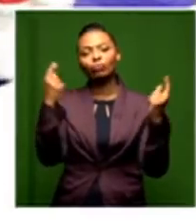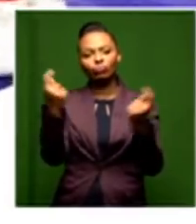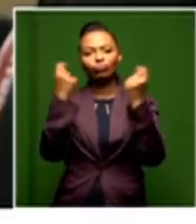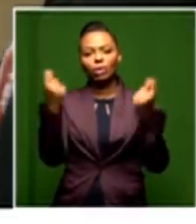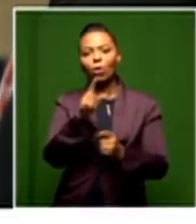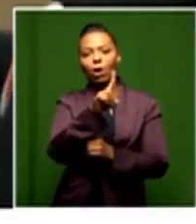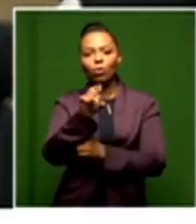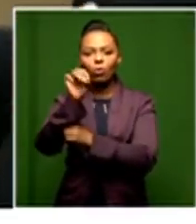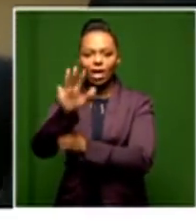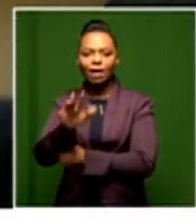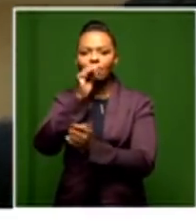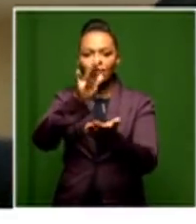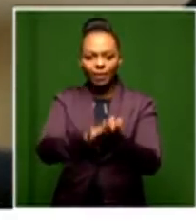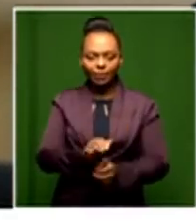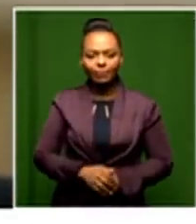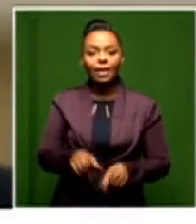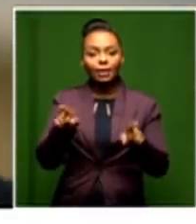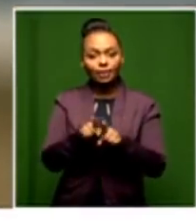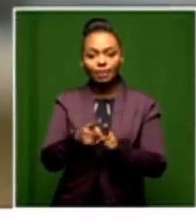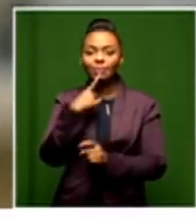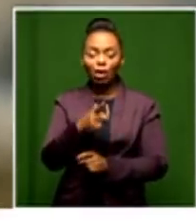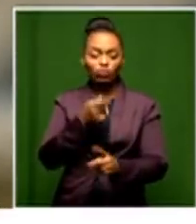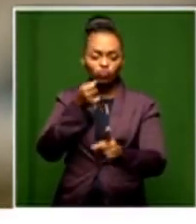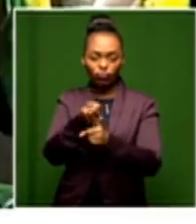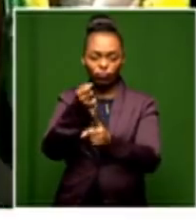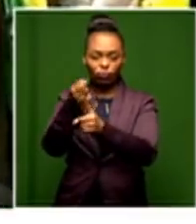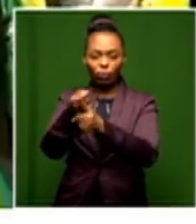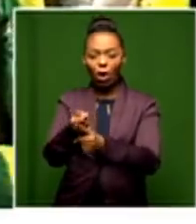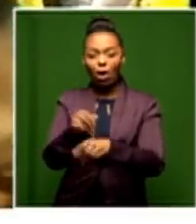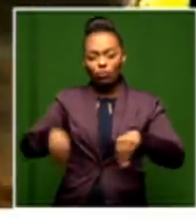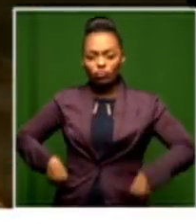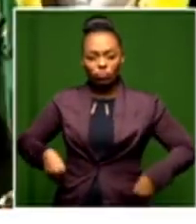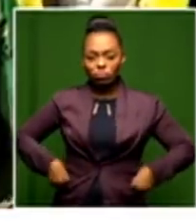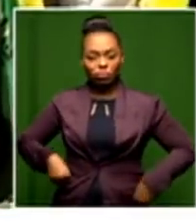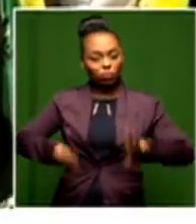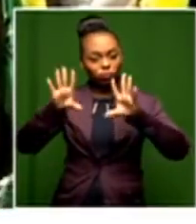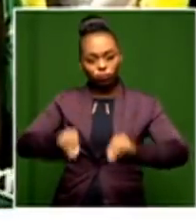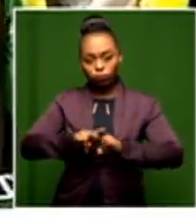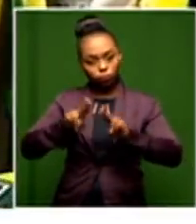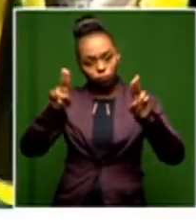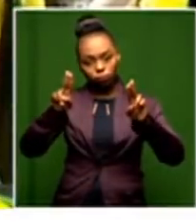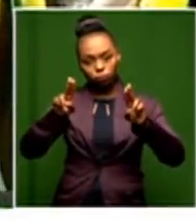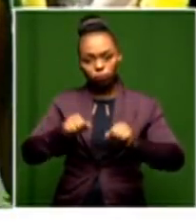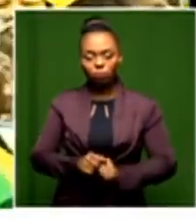its 109th birthday. He also said corruption will not be tolerated by the ruling party.